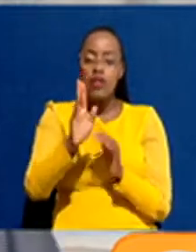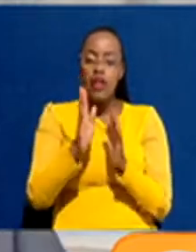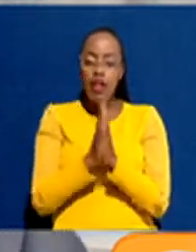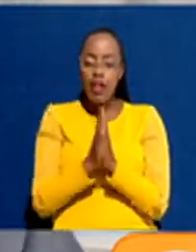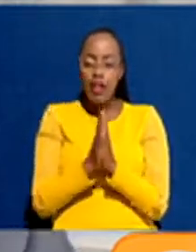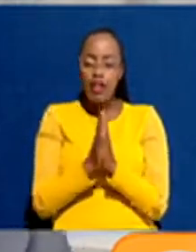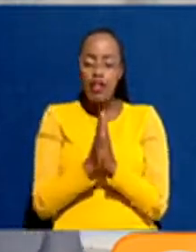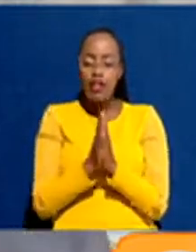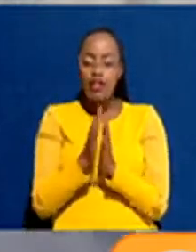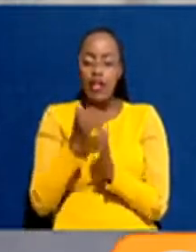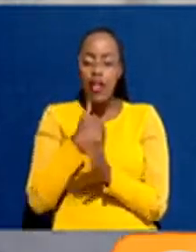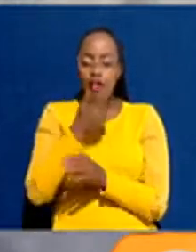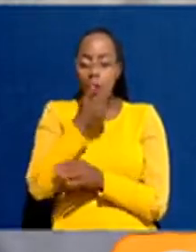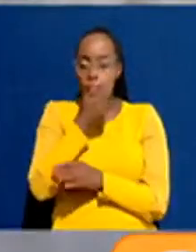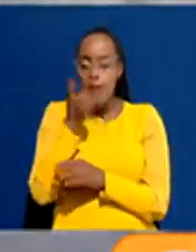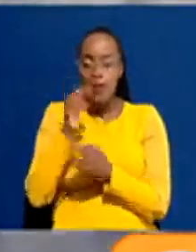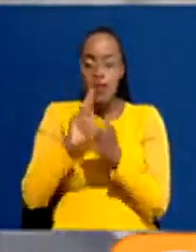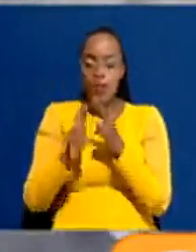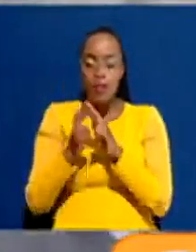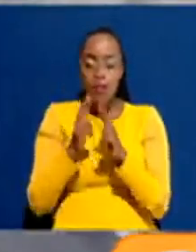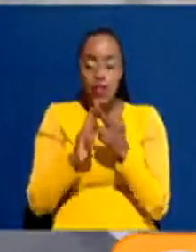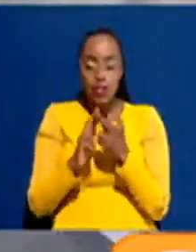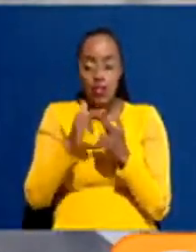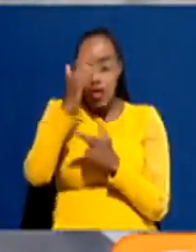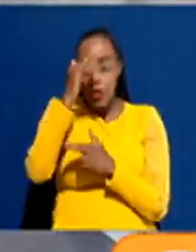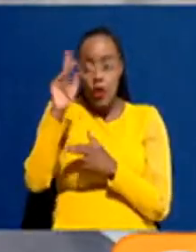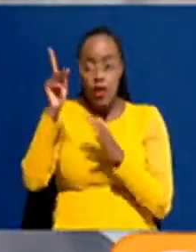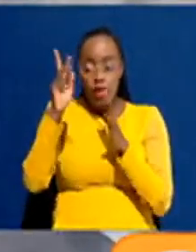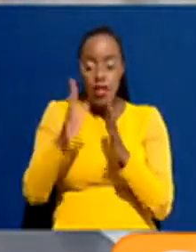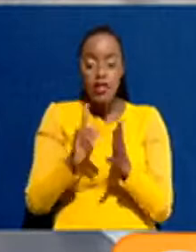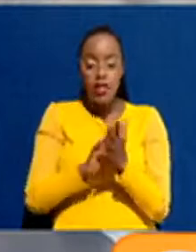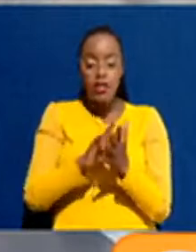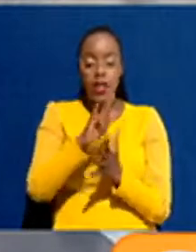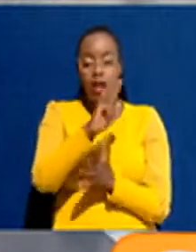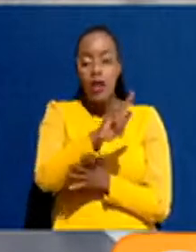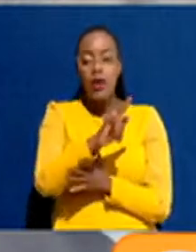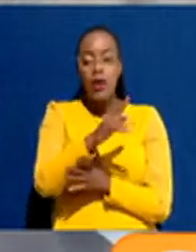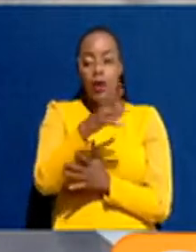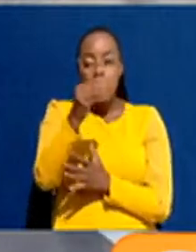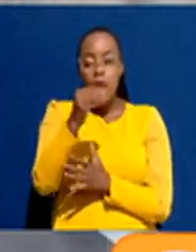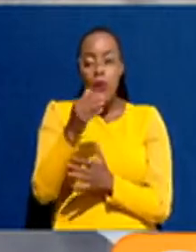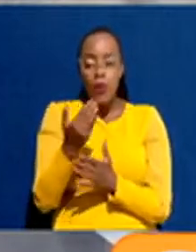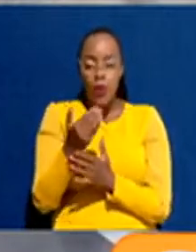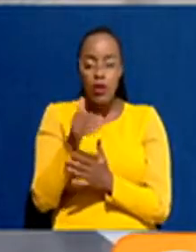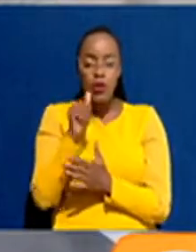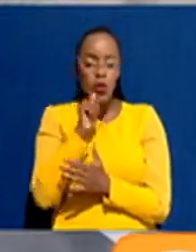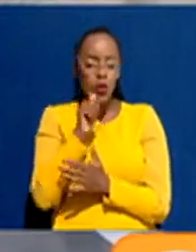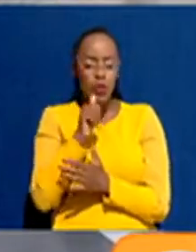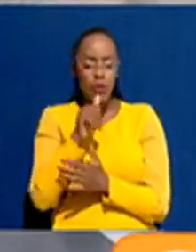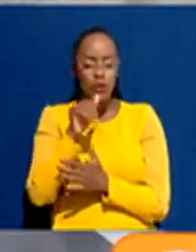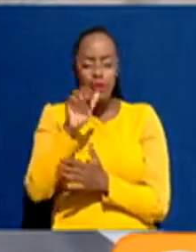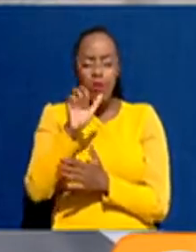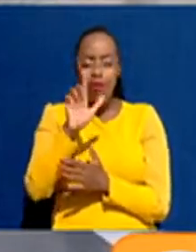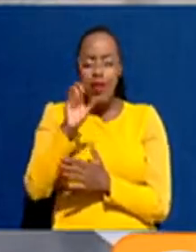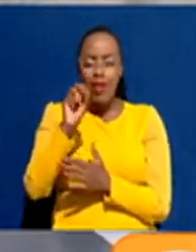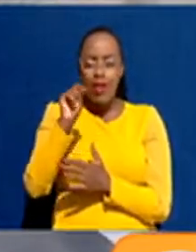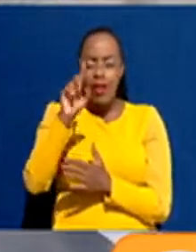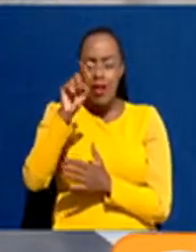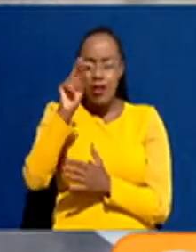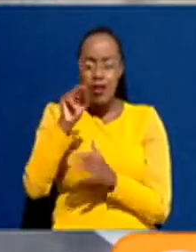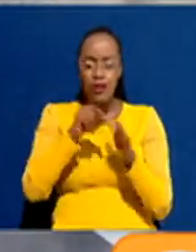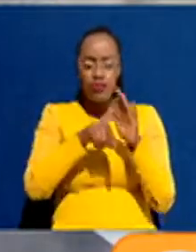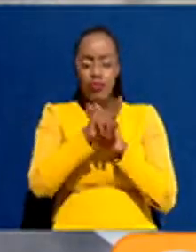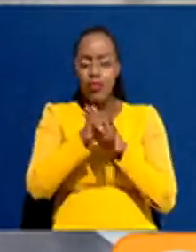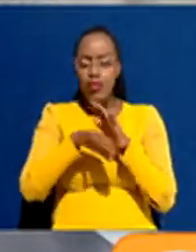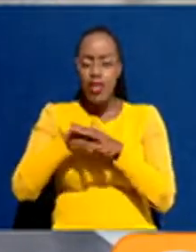there seemed to be better relations, because Kenyans used to go to London, and they would go in and